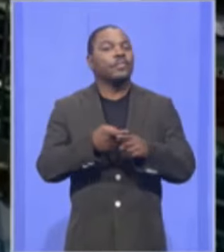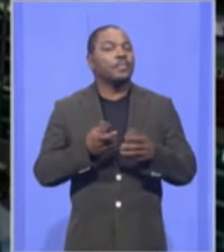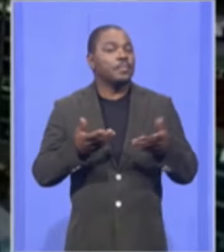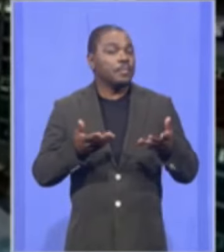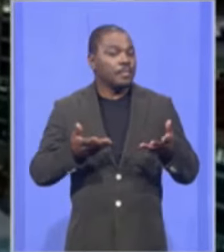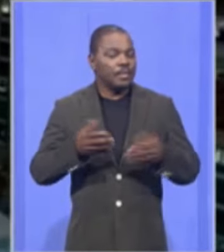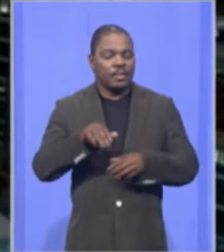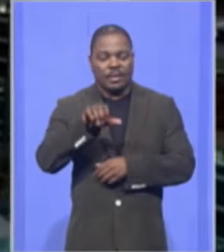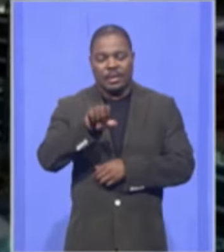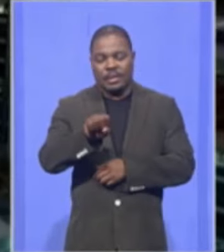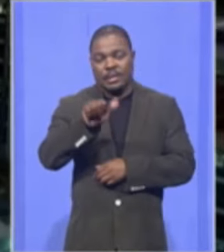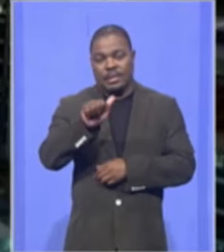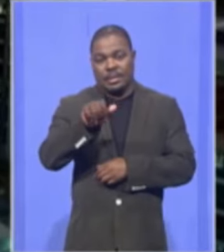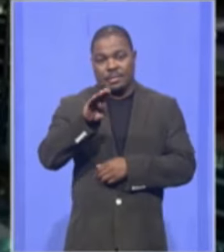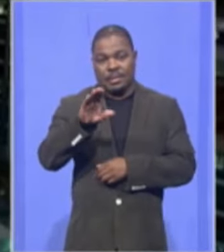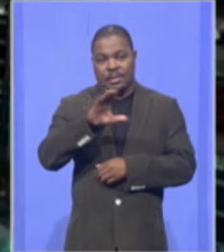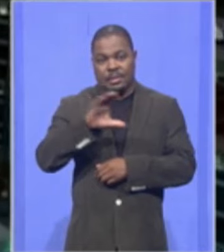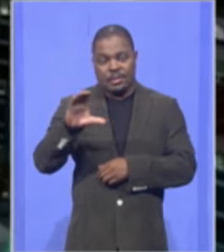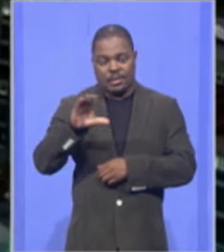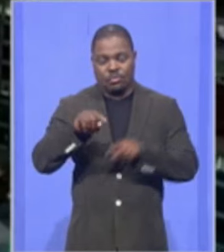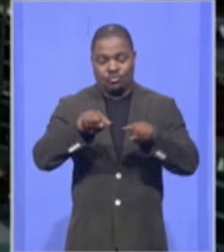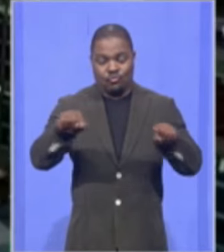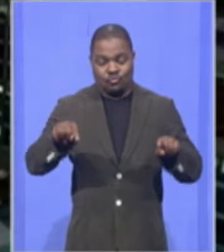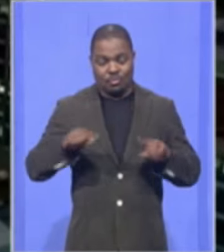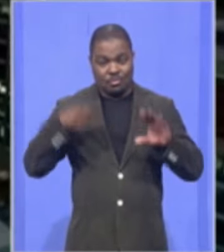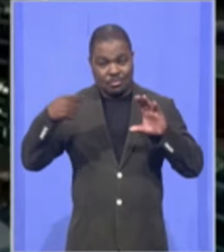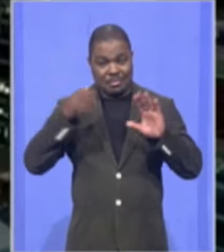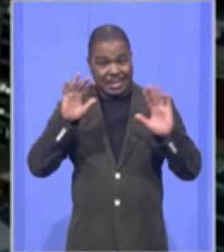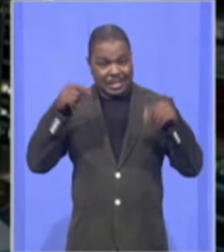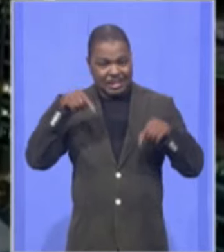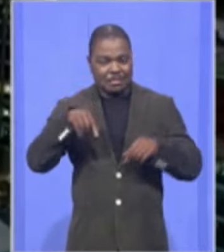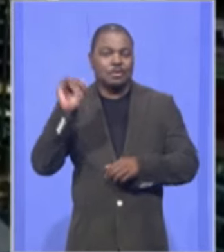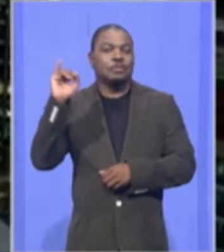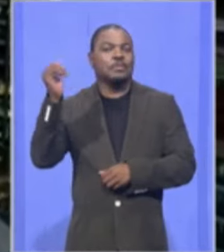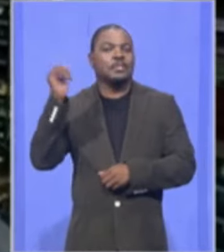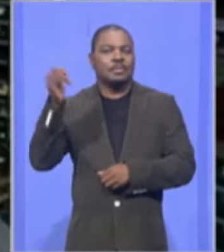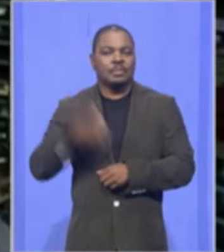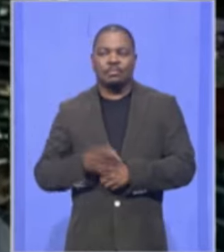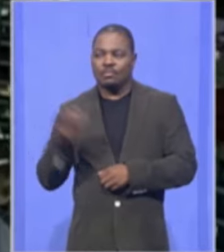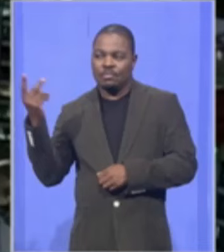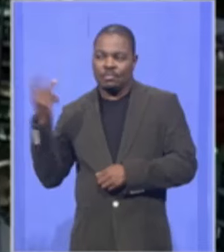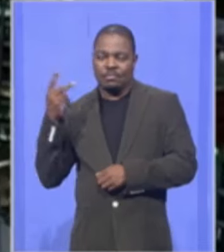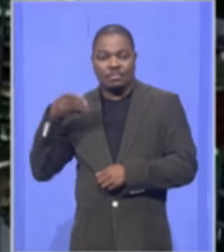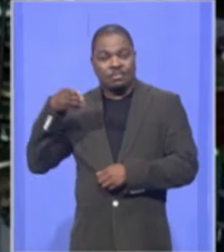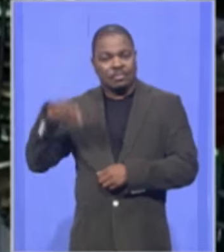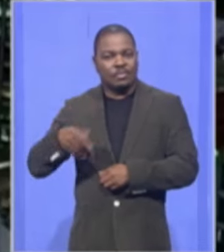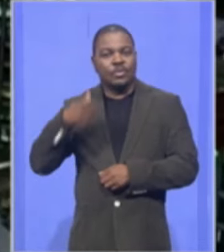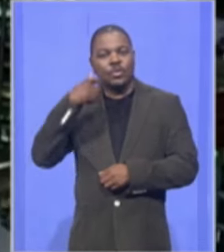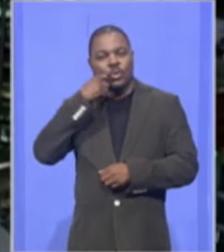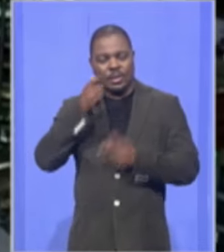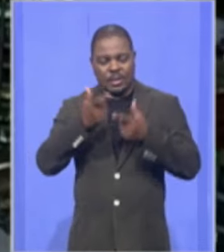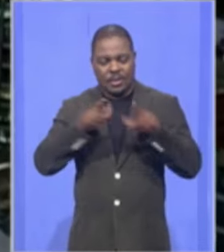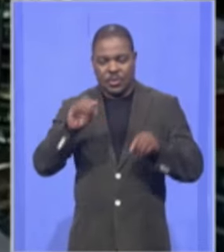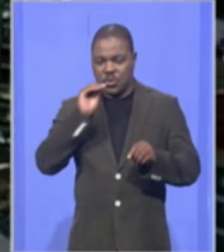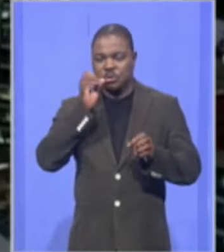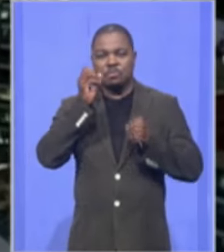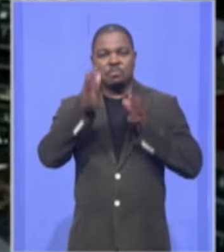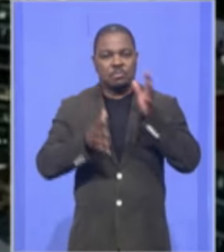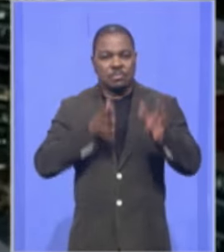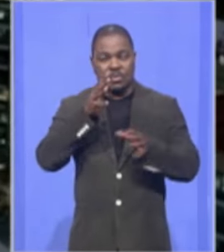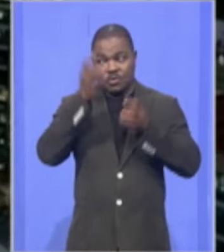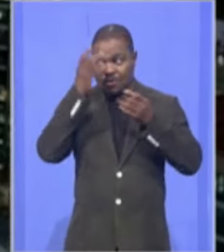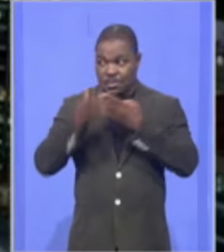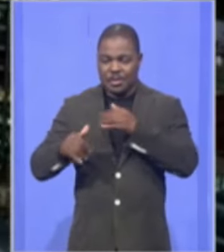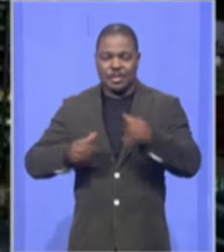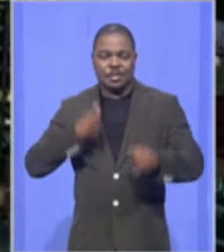Katlamalalo go tswa SABC Studio 10 Auckland Park Johannesburg re go tletsa kgaso ya dikgang tsa Setswana a re ketlemogo